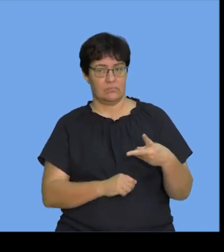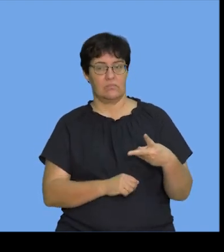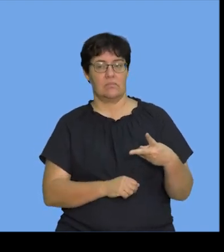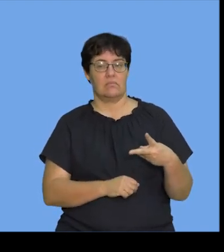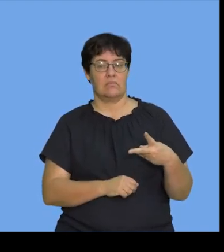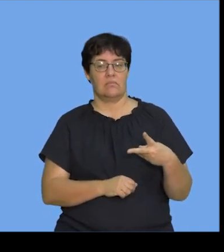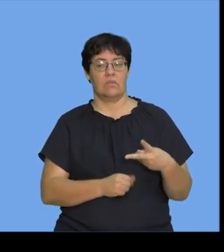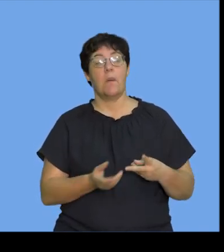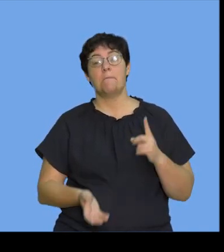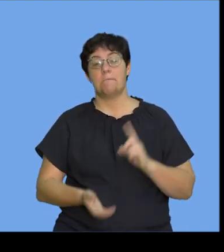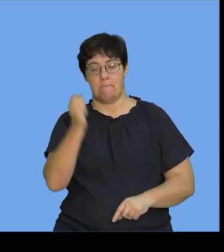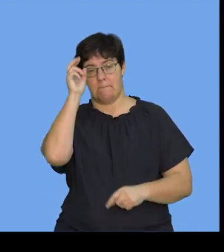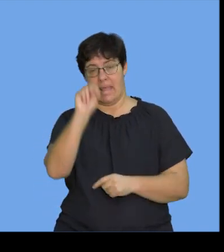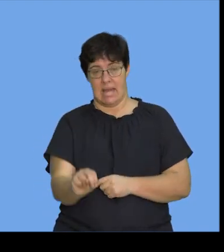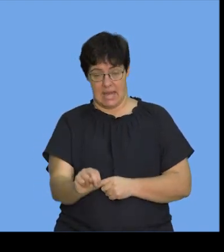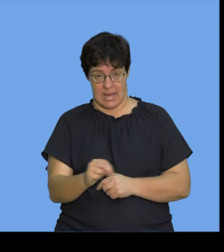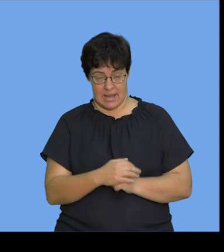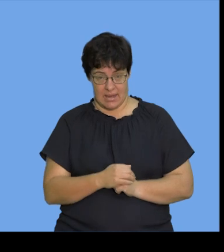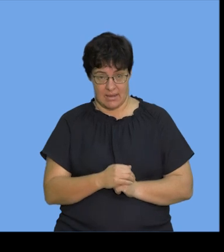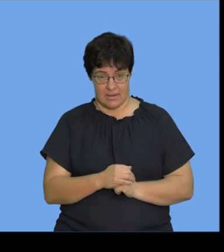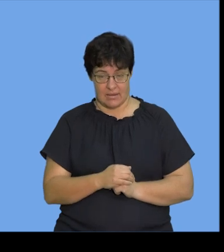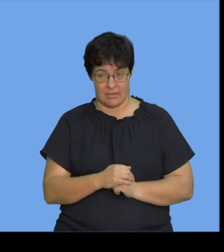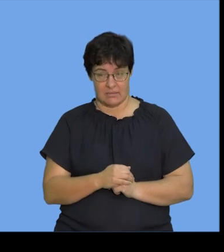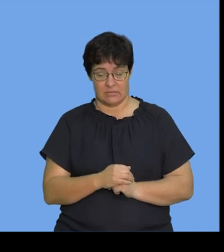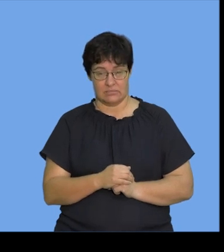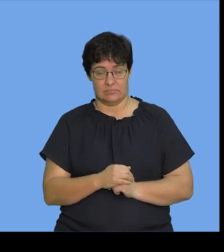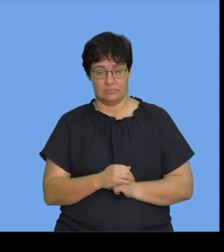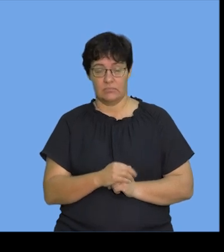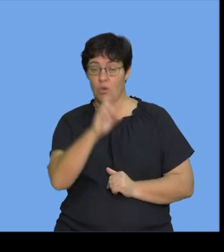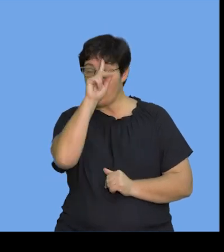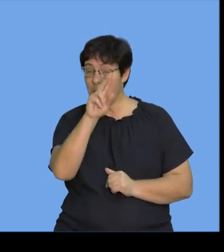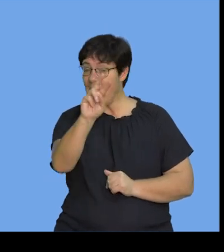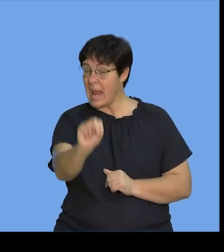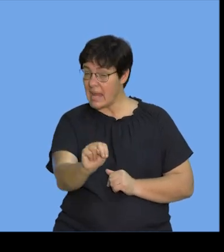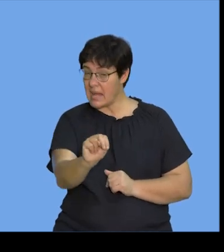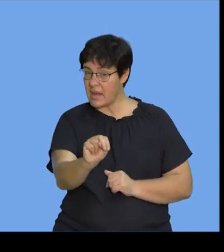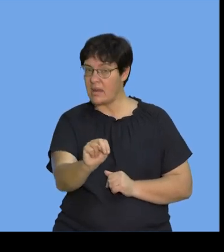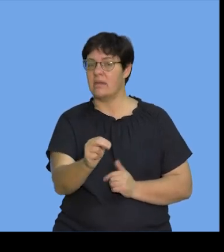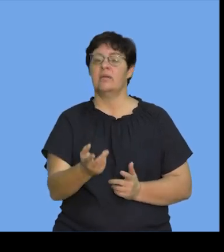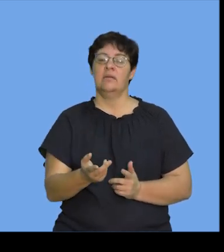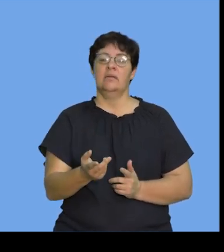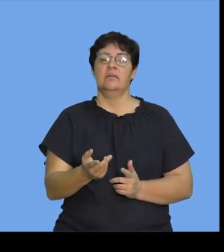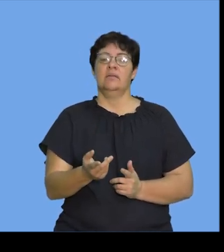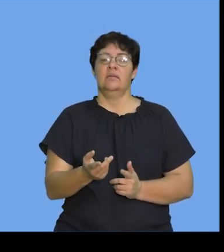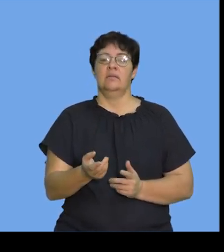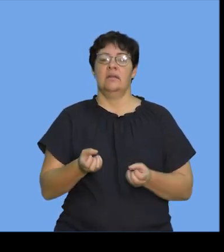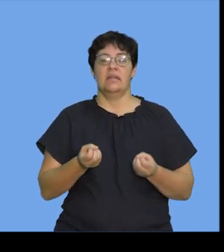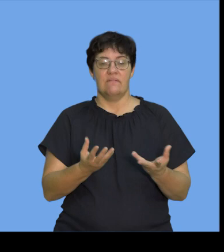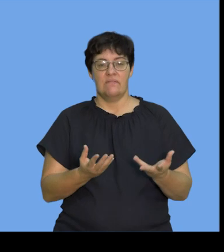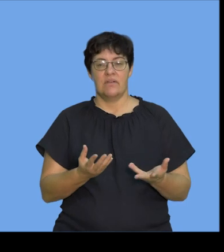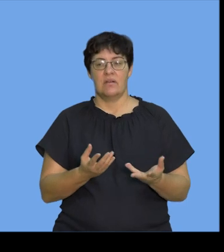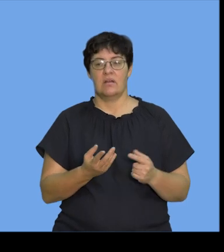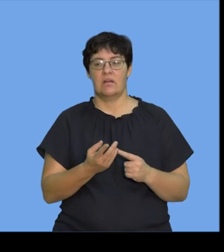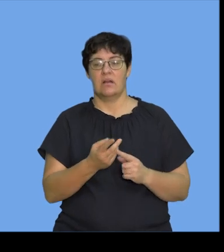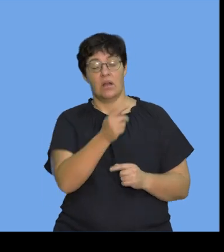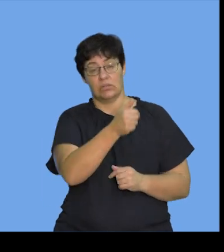n, right? Find n. Remember with n, it is actually given by the top